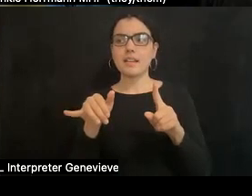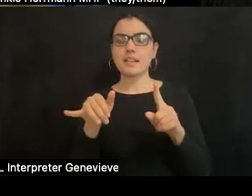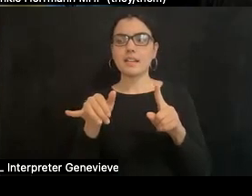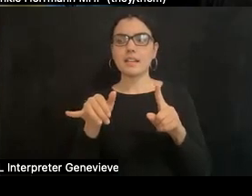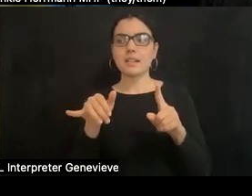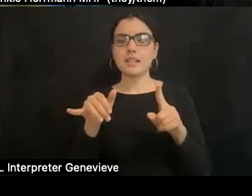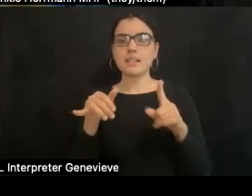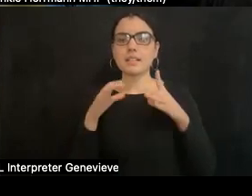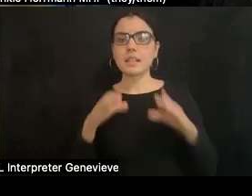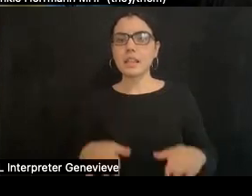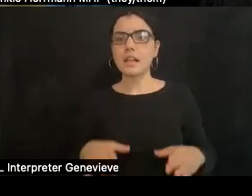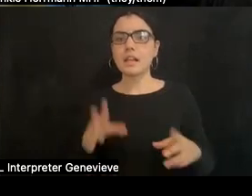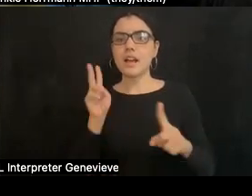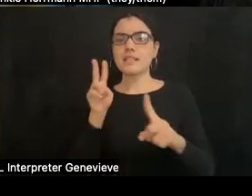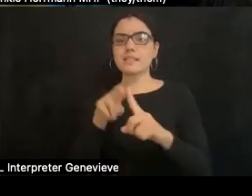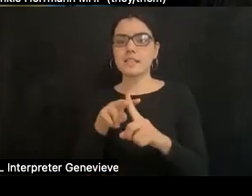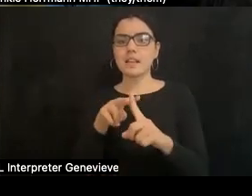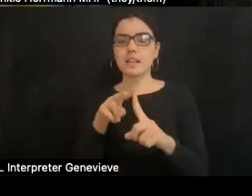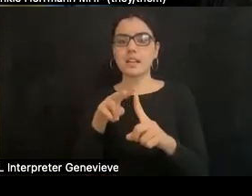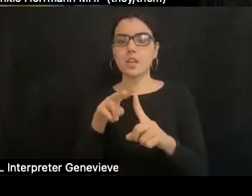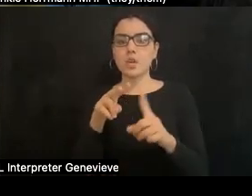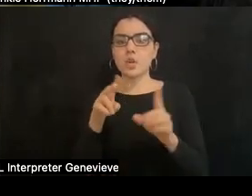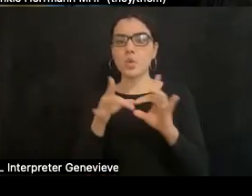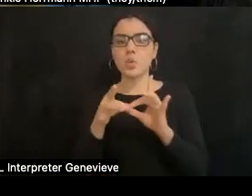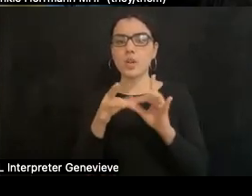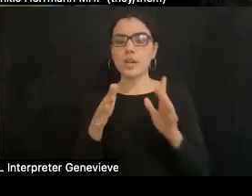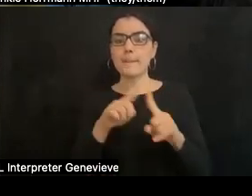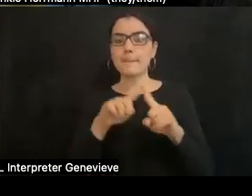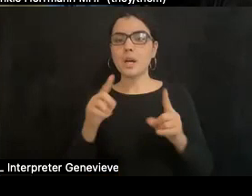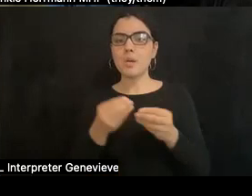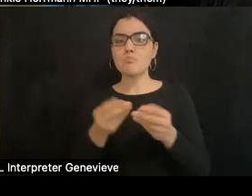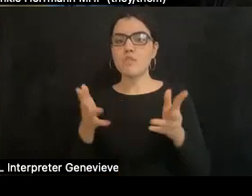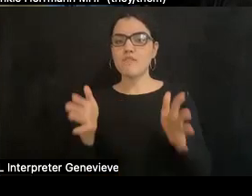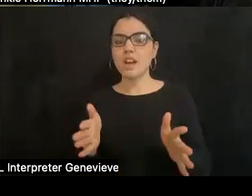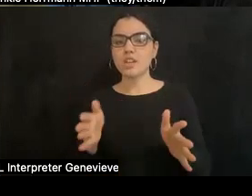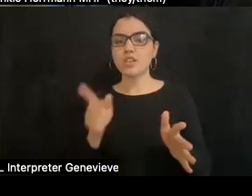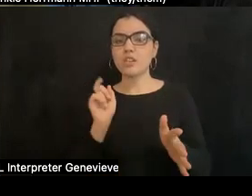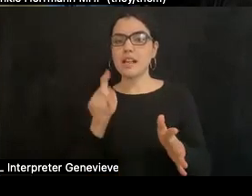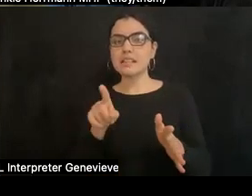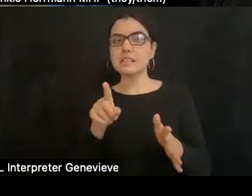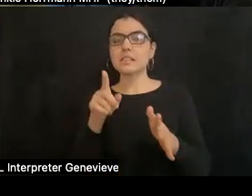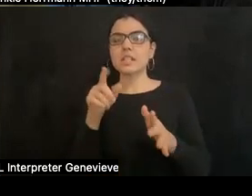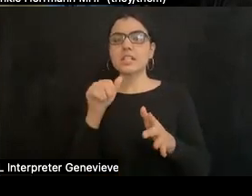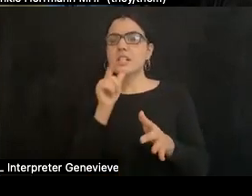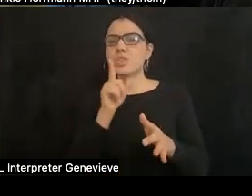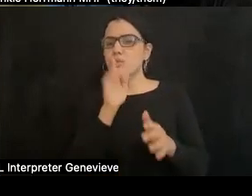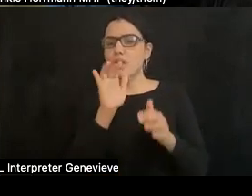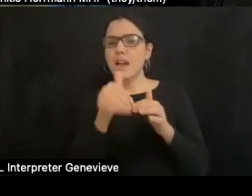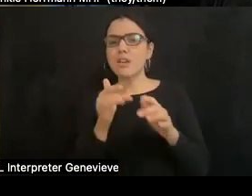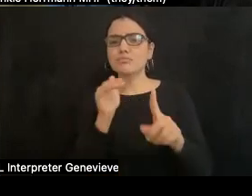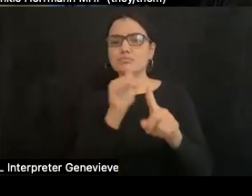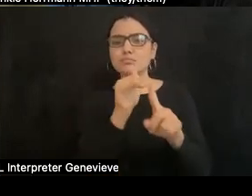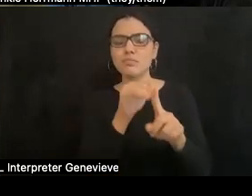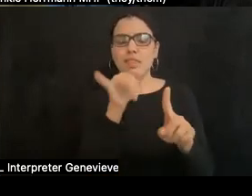assigned to a HARP care coordinator, but the provider who's asking the question doesn't know how to reach the worker, and the